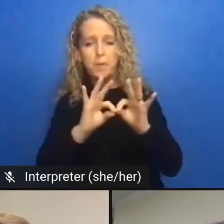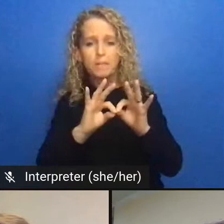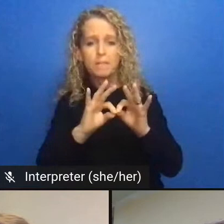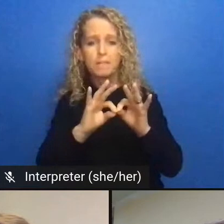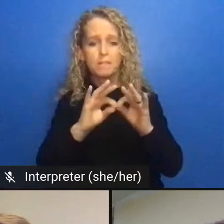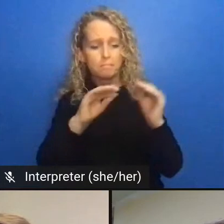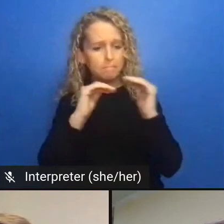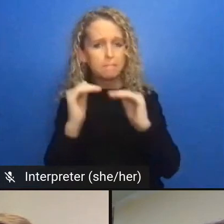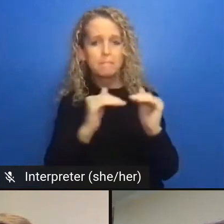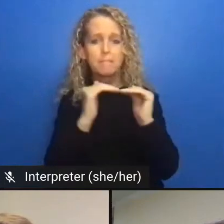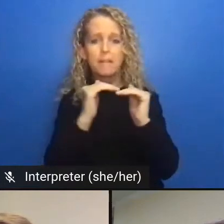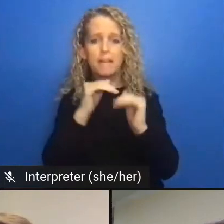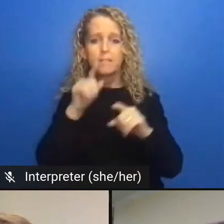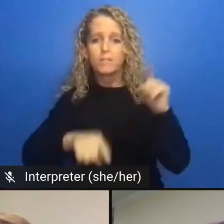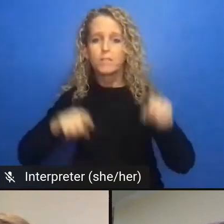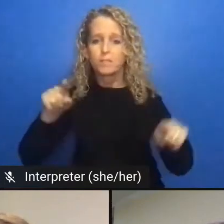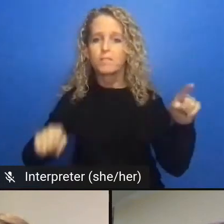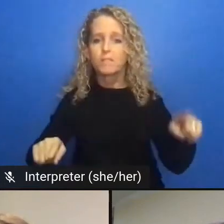this sector.